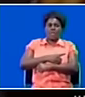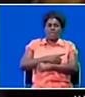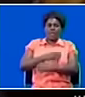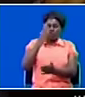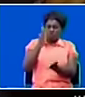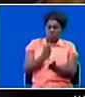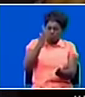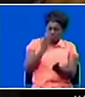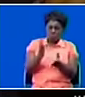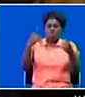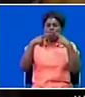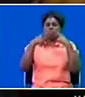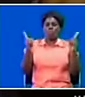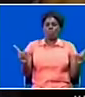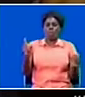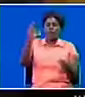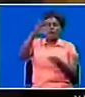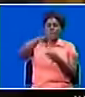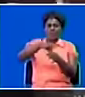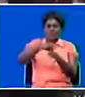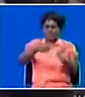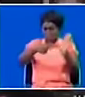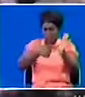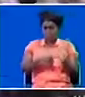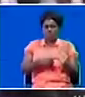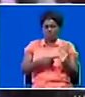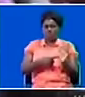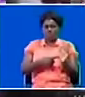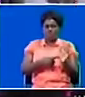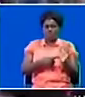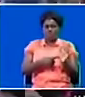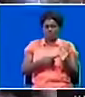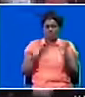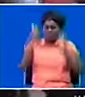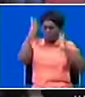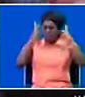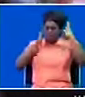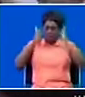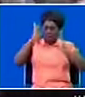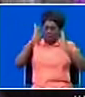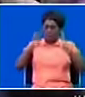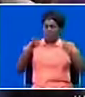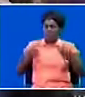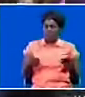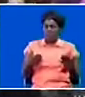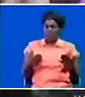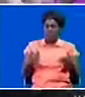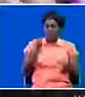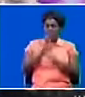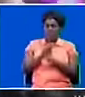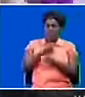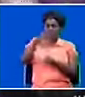actual outcome of this election will come to an end. The unease is stemming from the feeling that the populace will vote only for